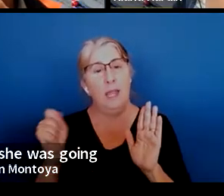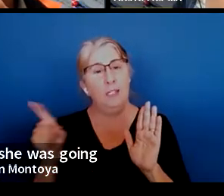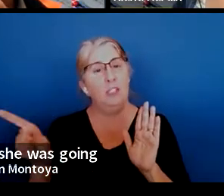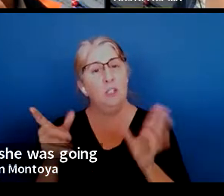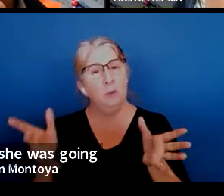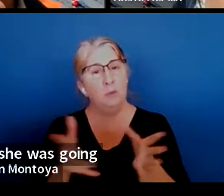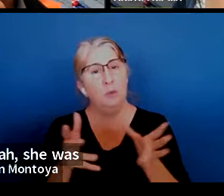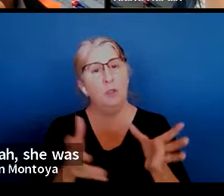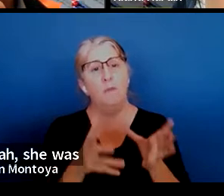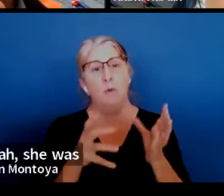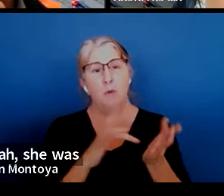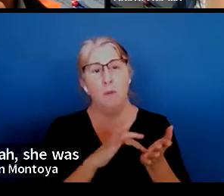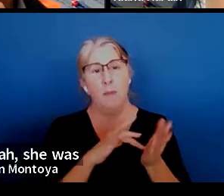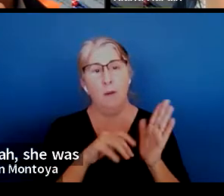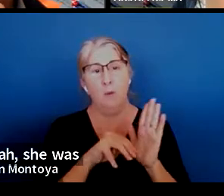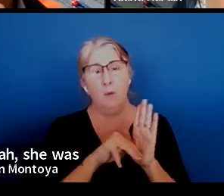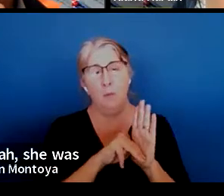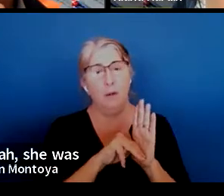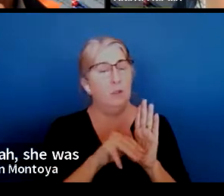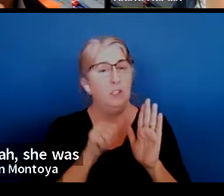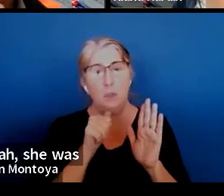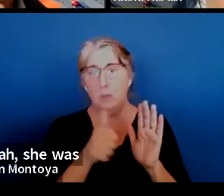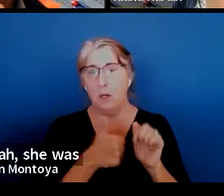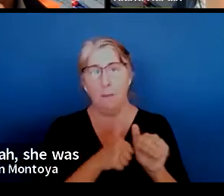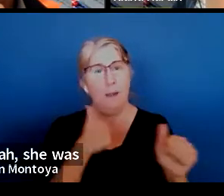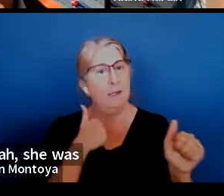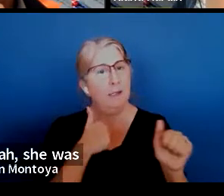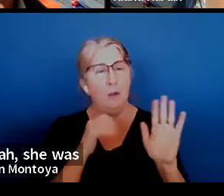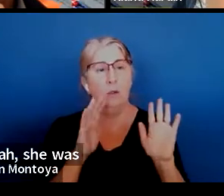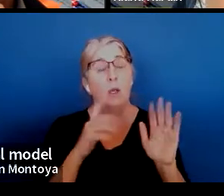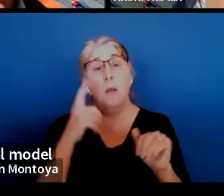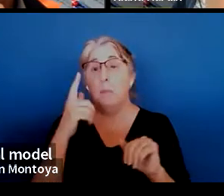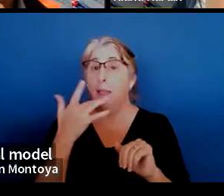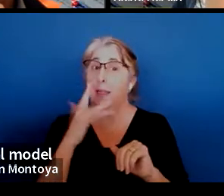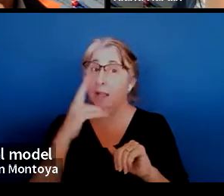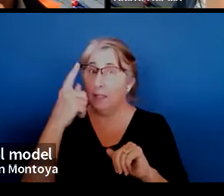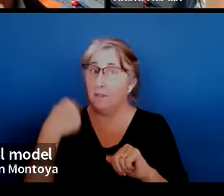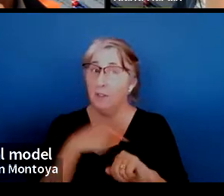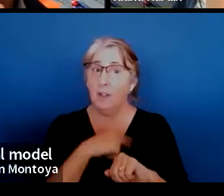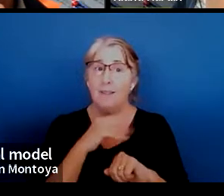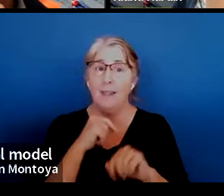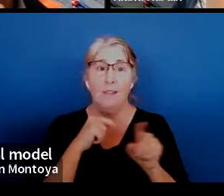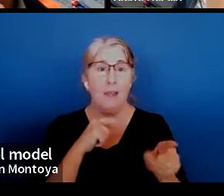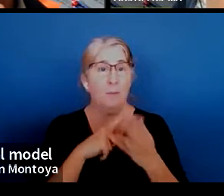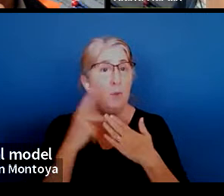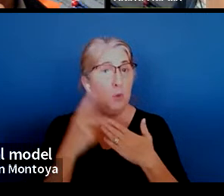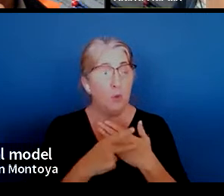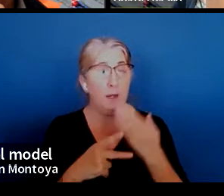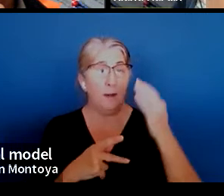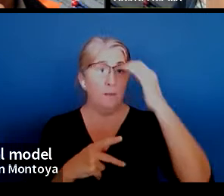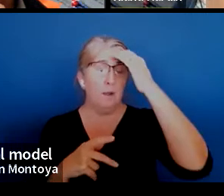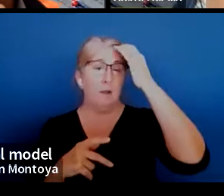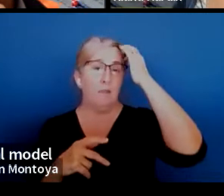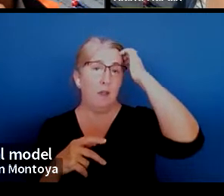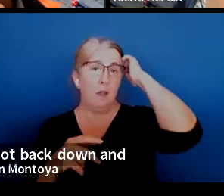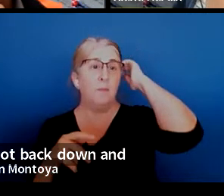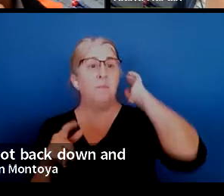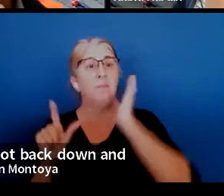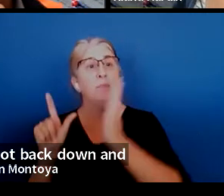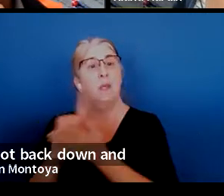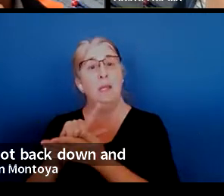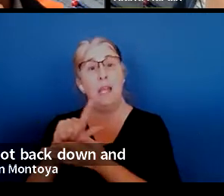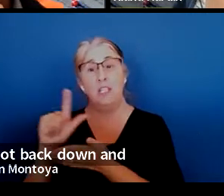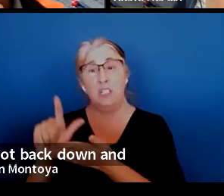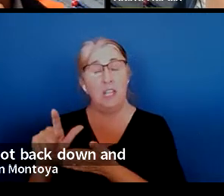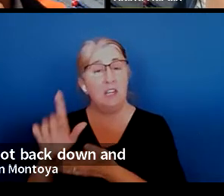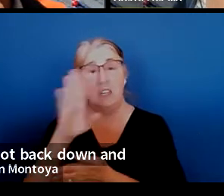and unfortunately she would not back down. But luckily for us and the program, the legislation never got